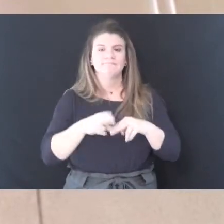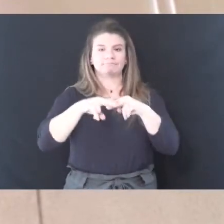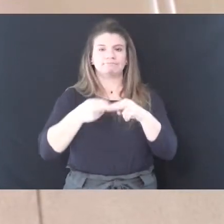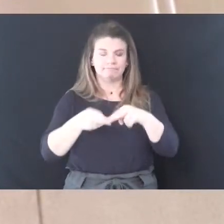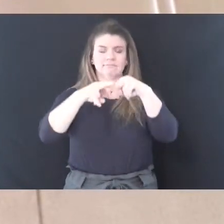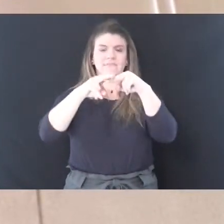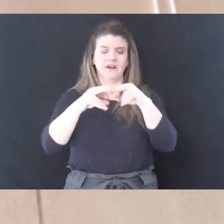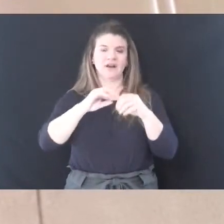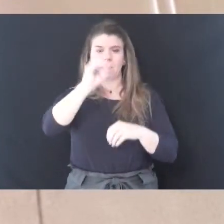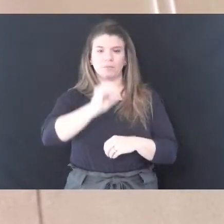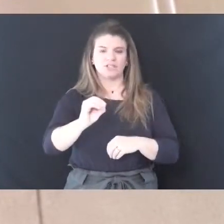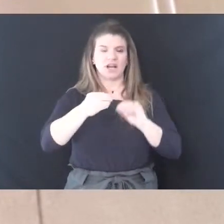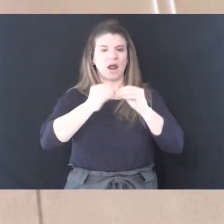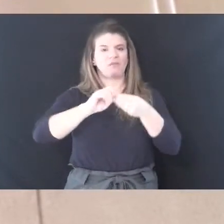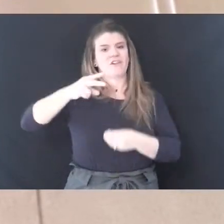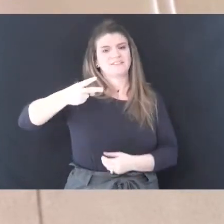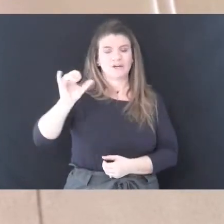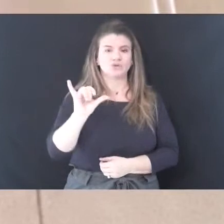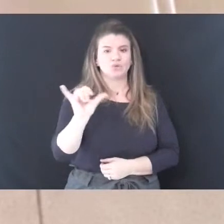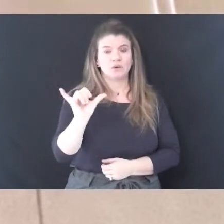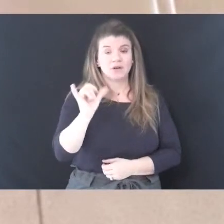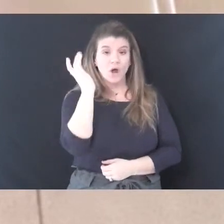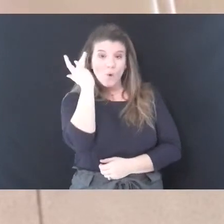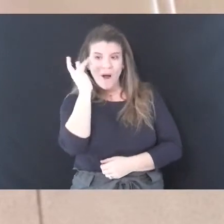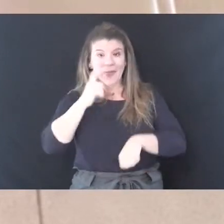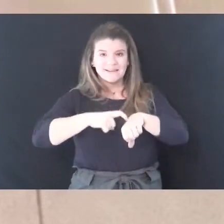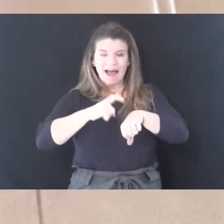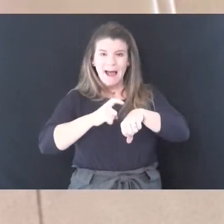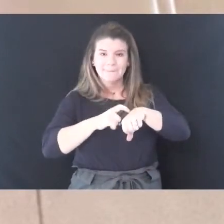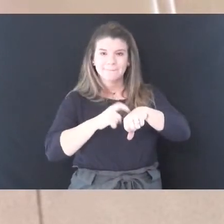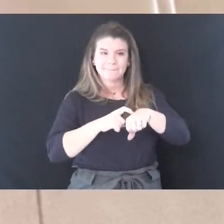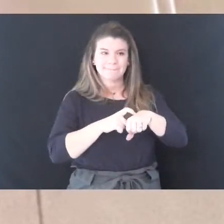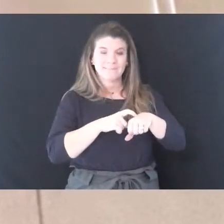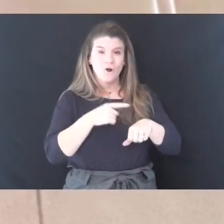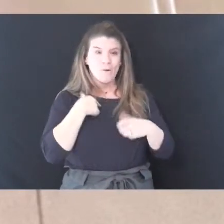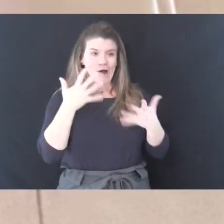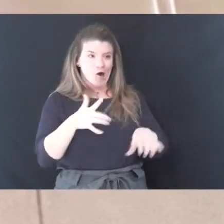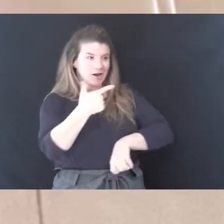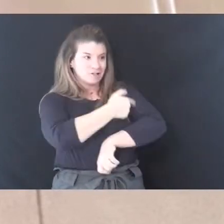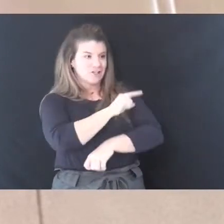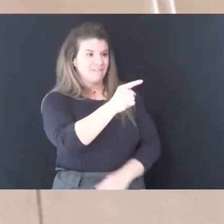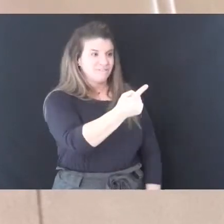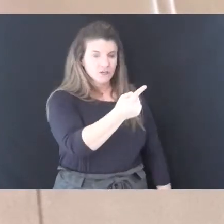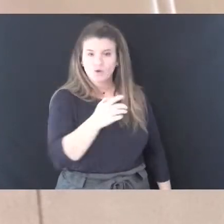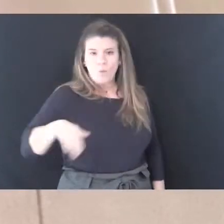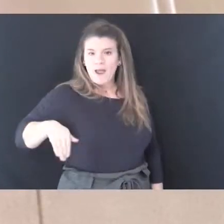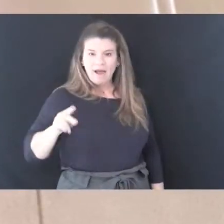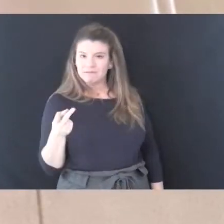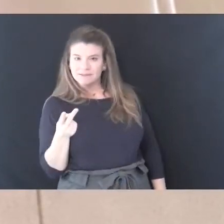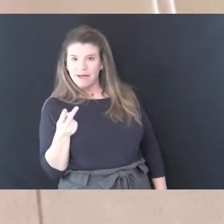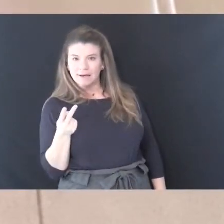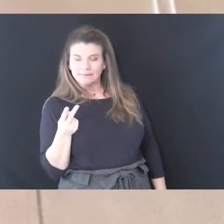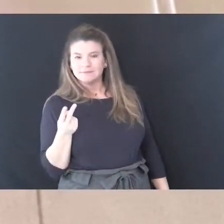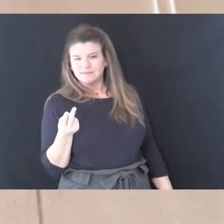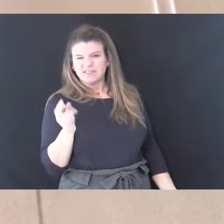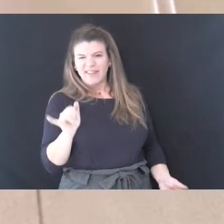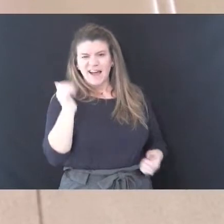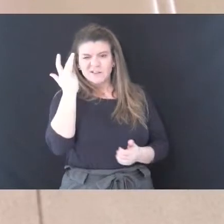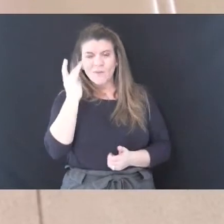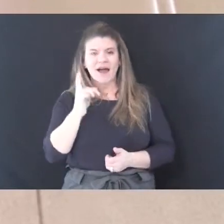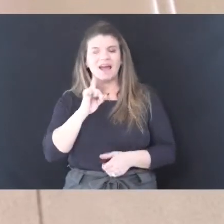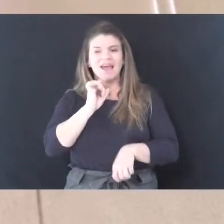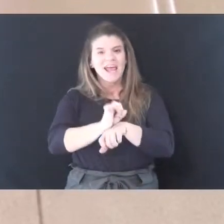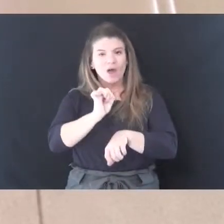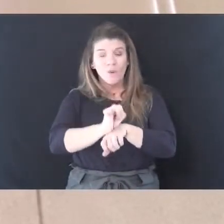of the second doses because of the time frame to administer. The GIADF also works